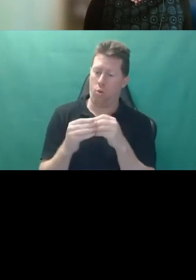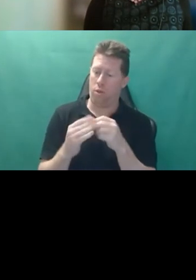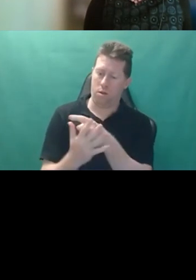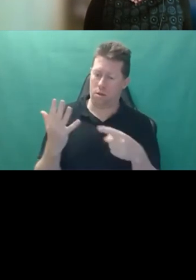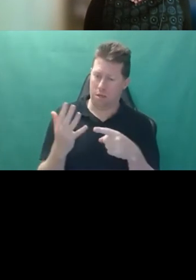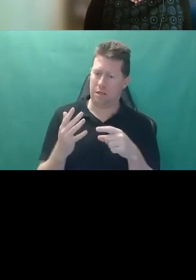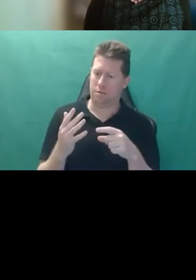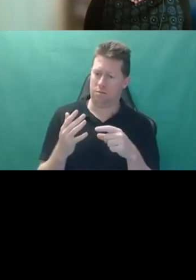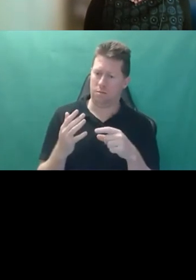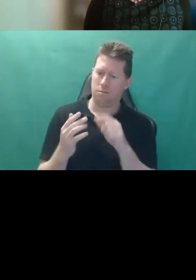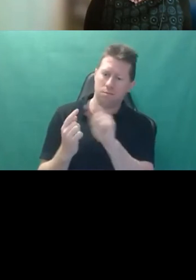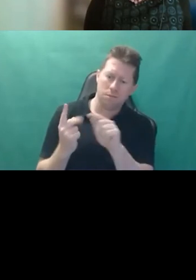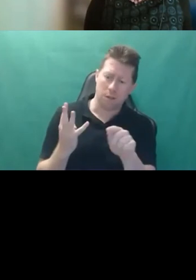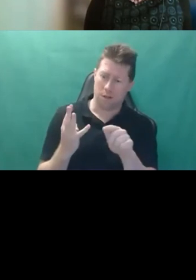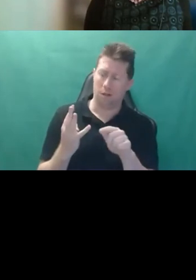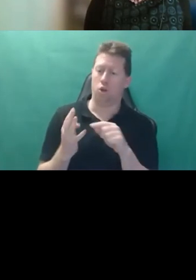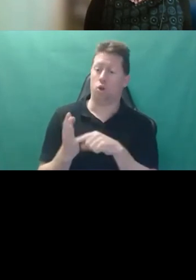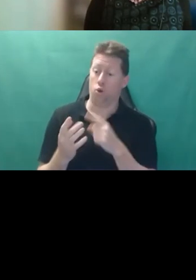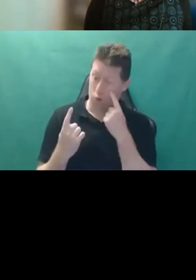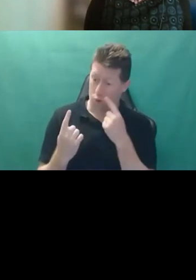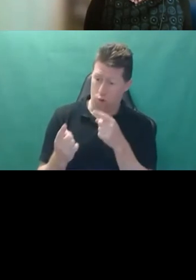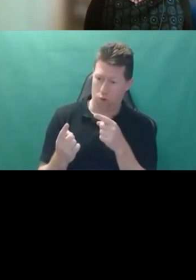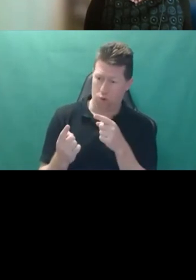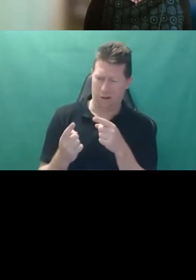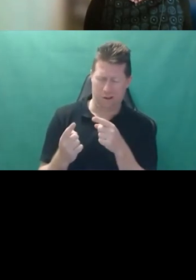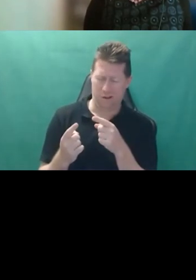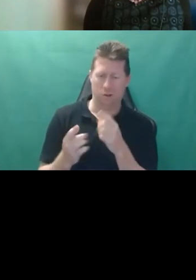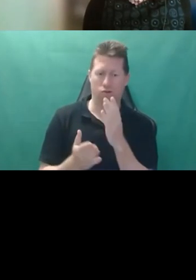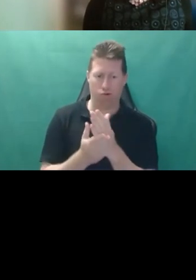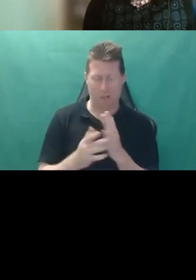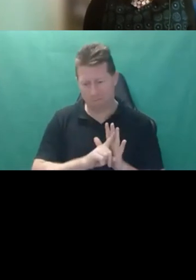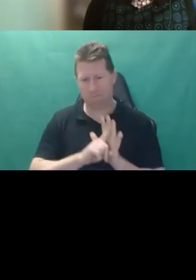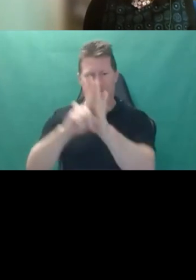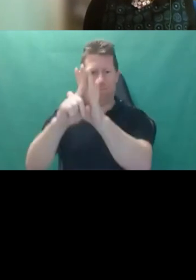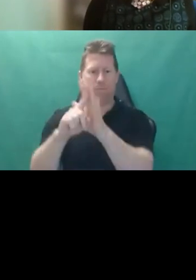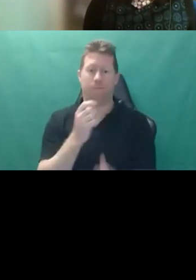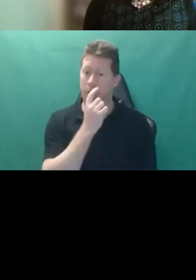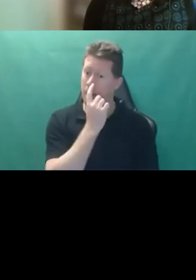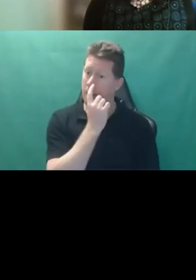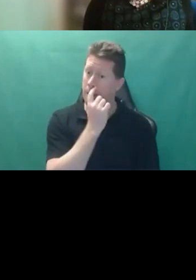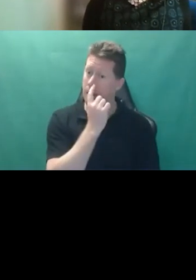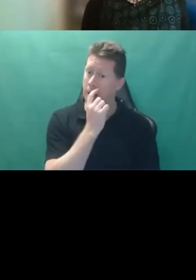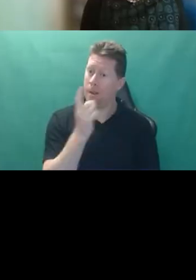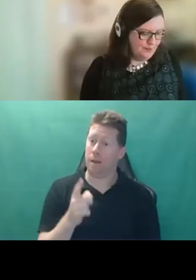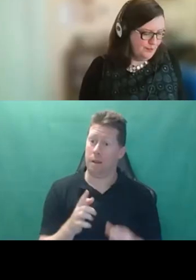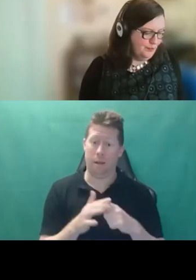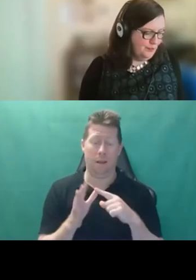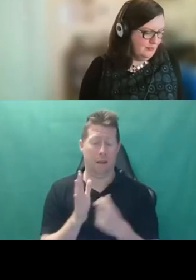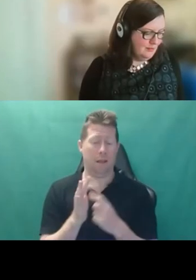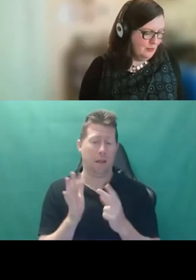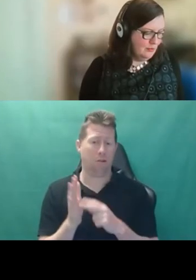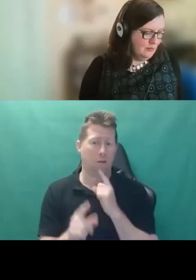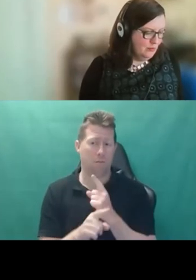to take those sort of models and really push it out there. Yeah, that's great. So, um, we've,